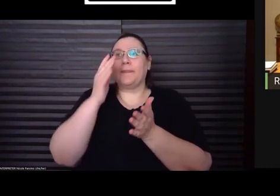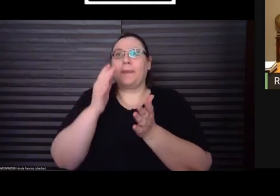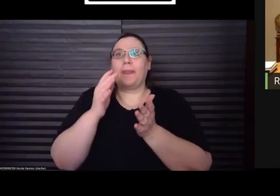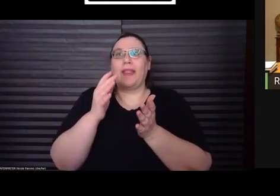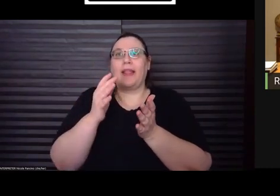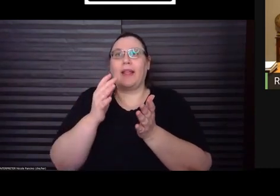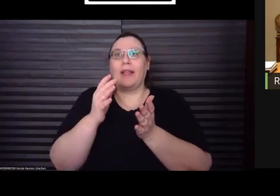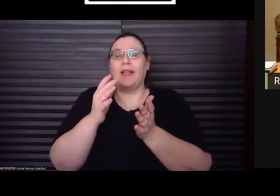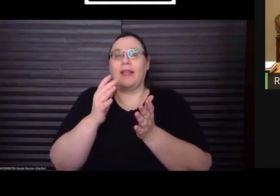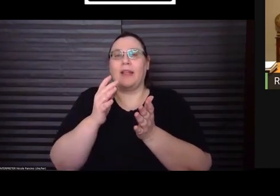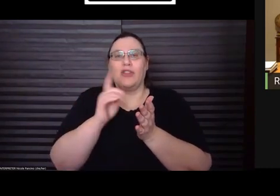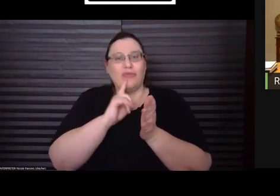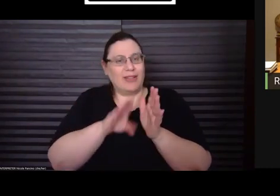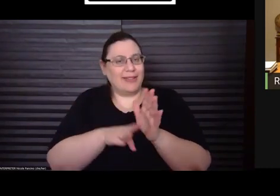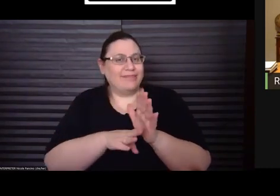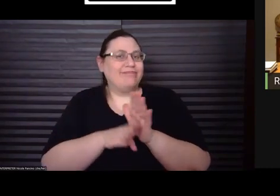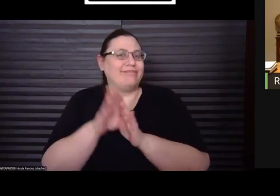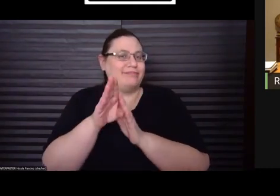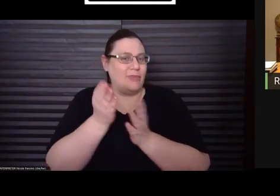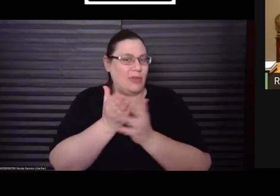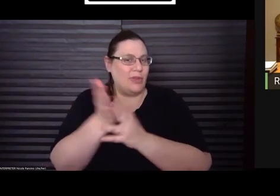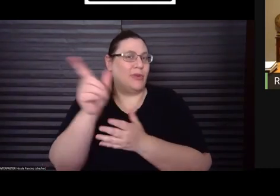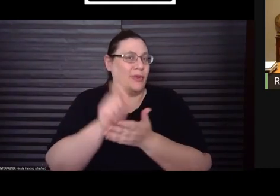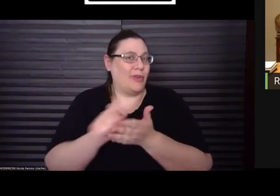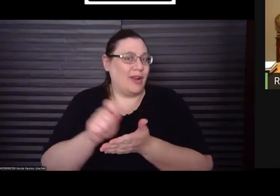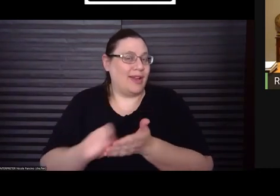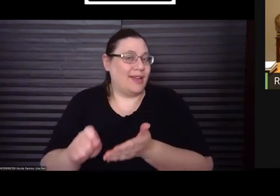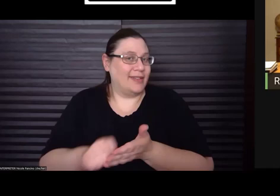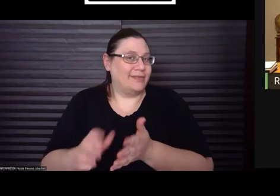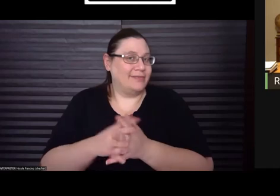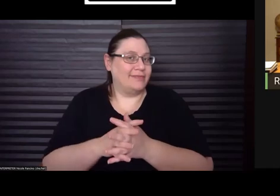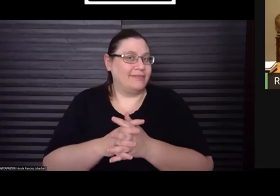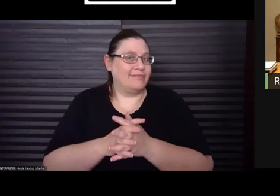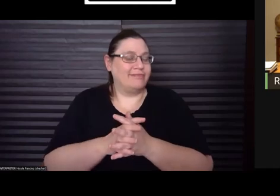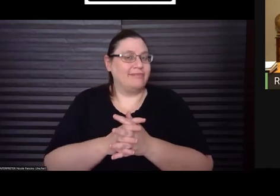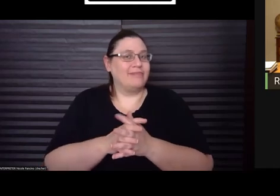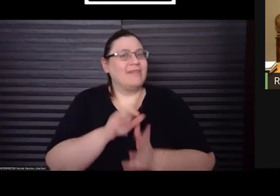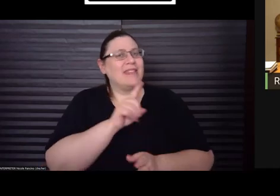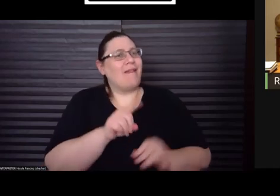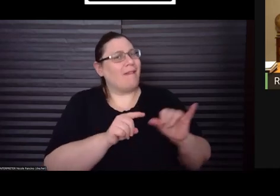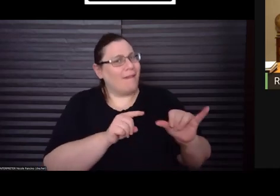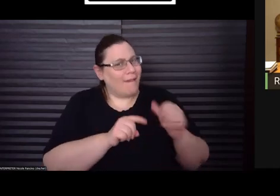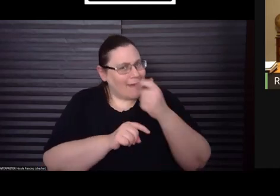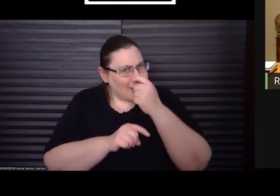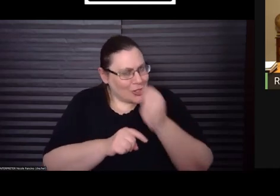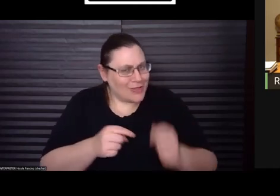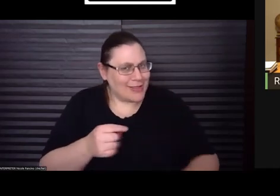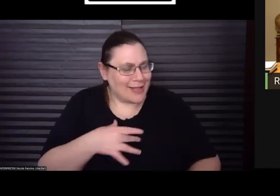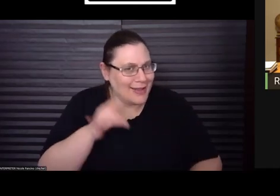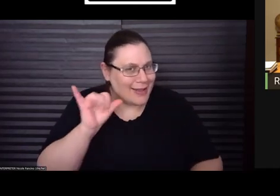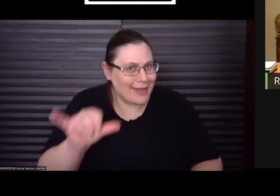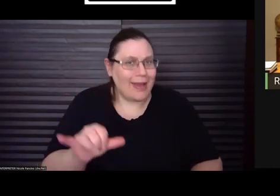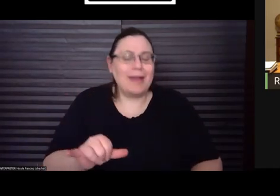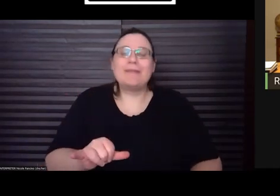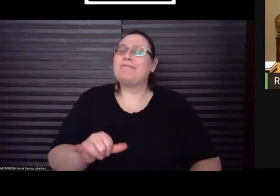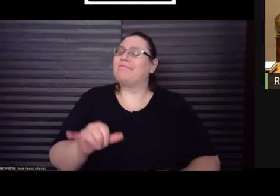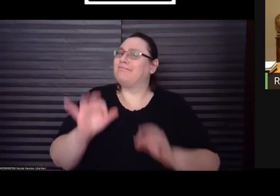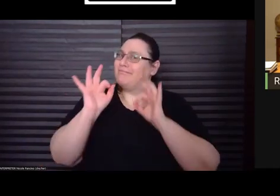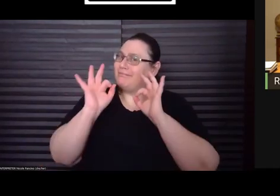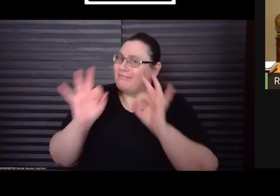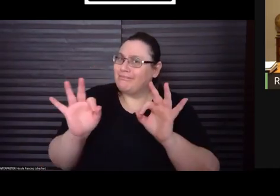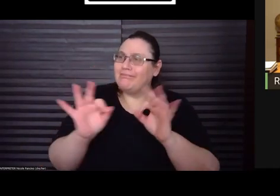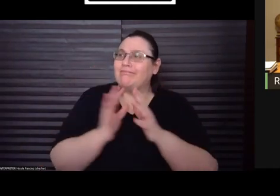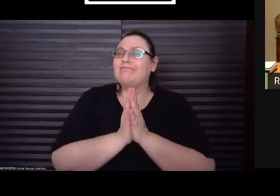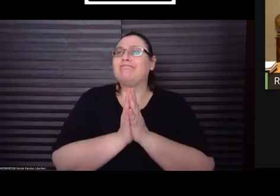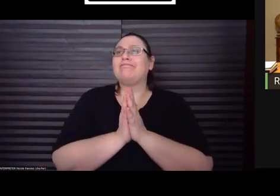it very much kind of emerged through the writing. That's interesting. Yeah. I like that very much. Well, okay. Well,